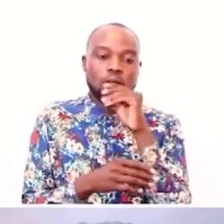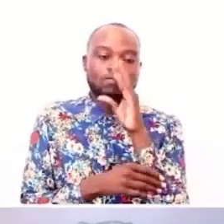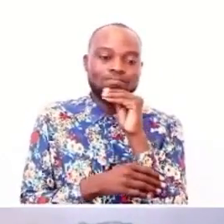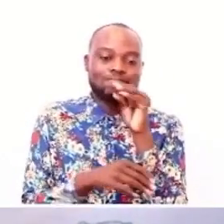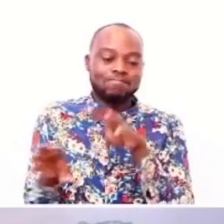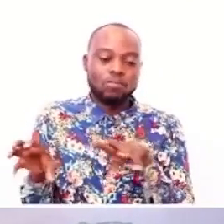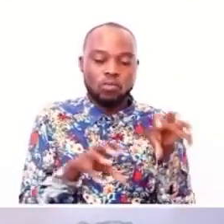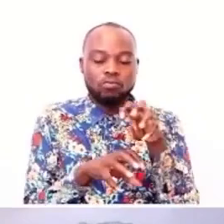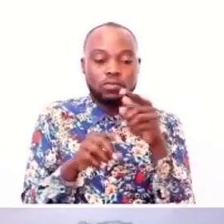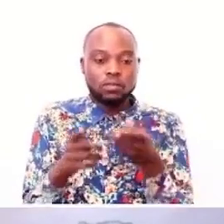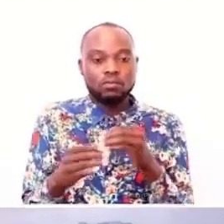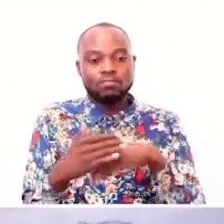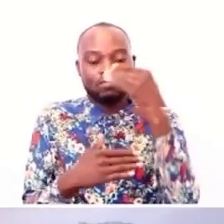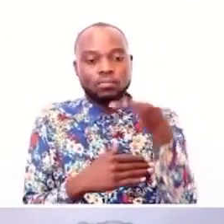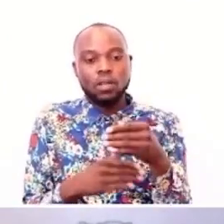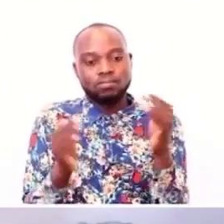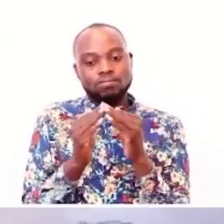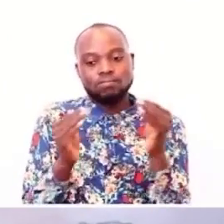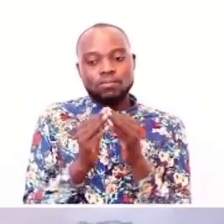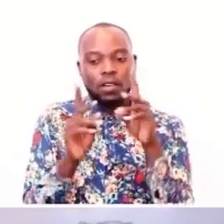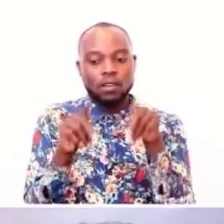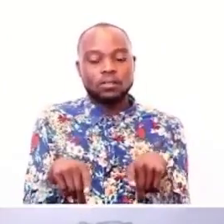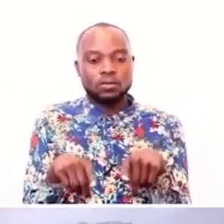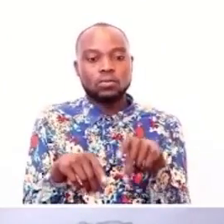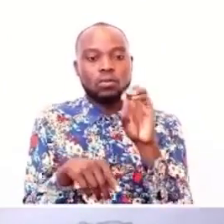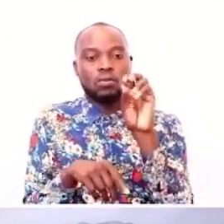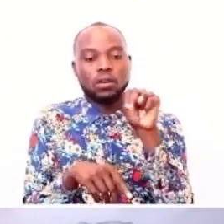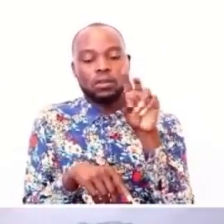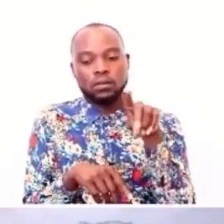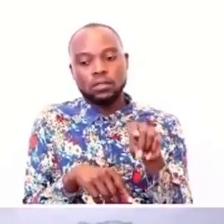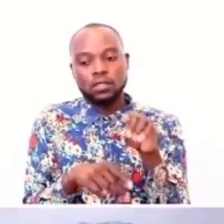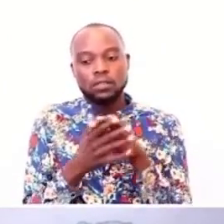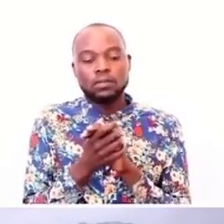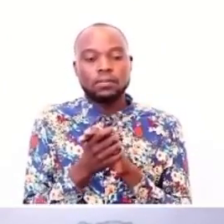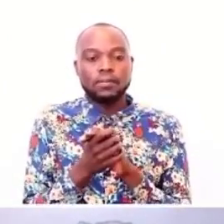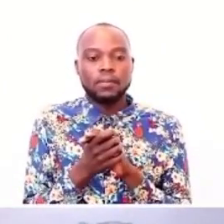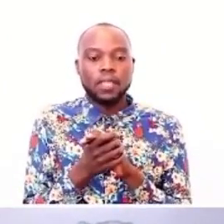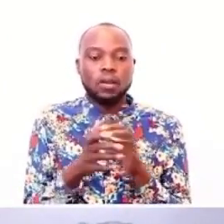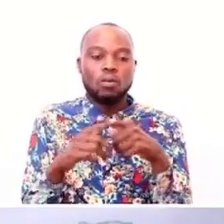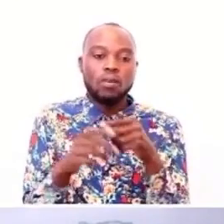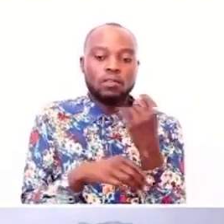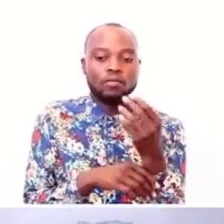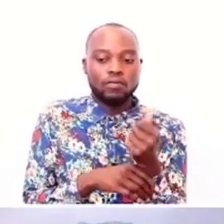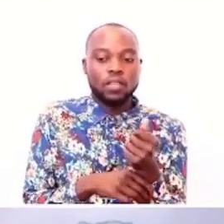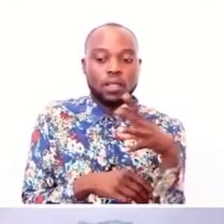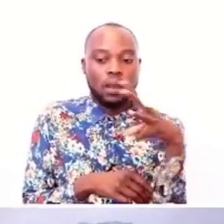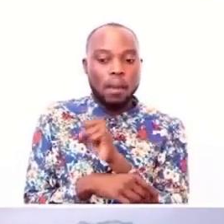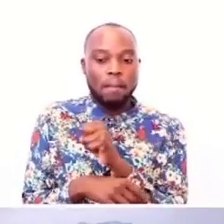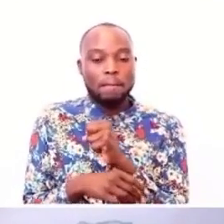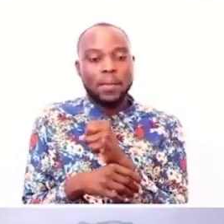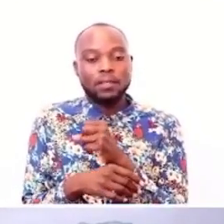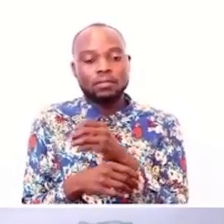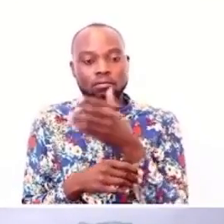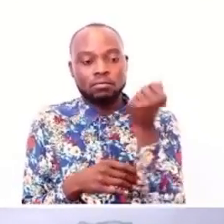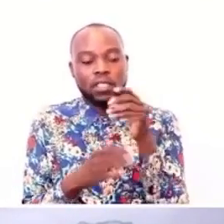this beyond the conferences and to people, the wananchi. Let's move it to scientists also, environmentalists. Let's find the Greta Thunbergs out